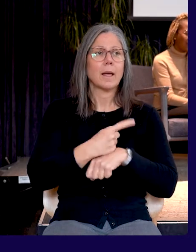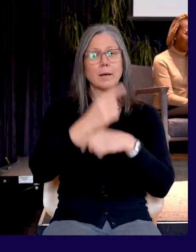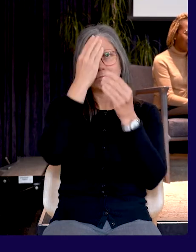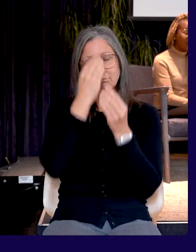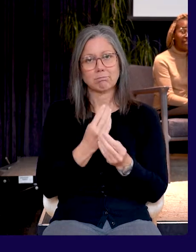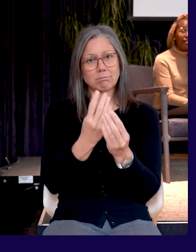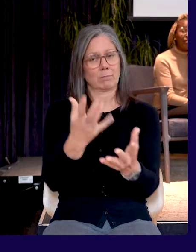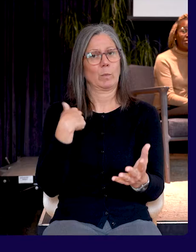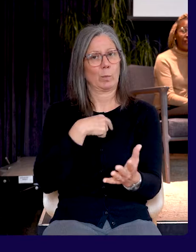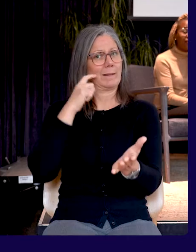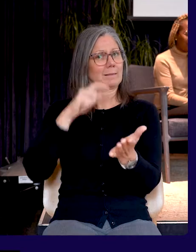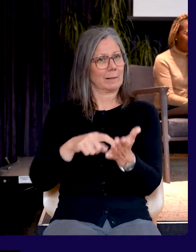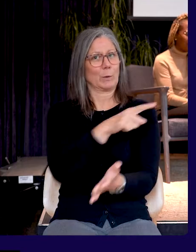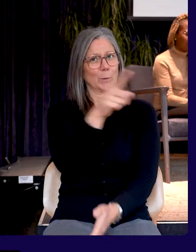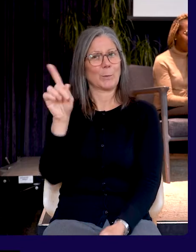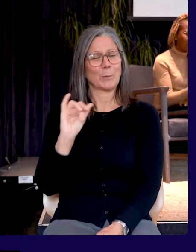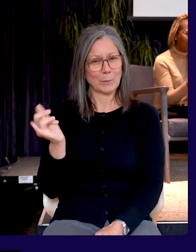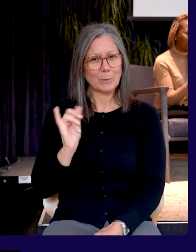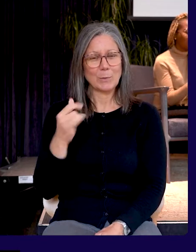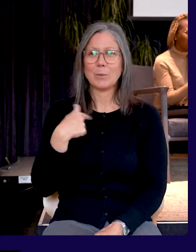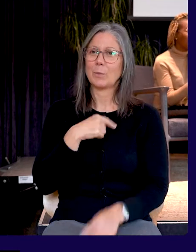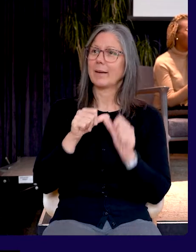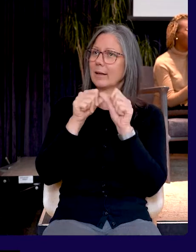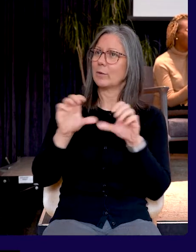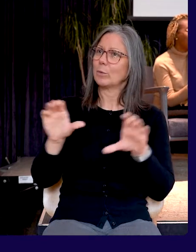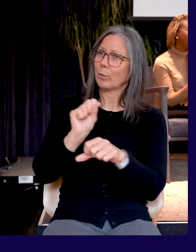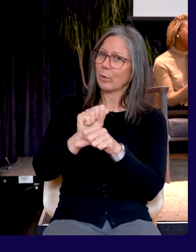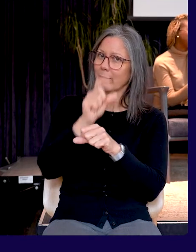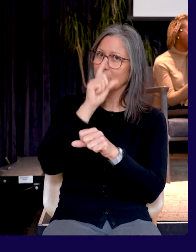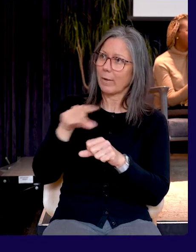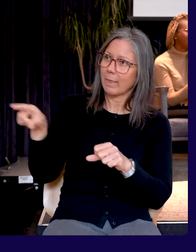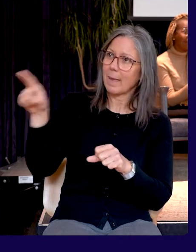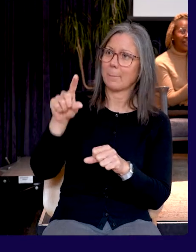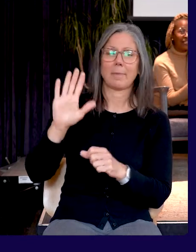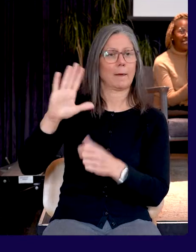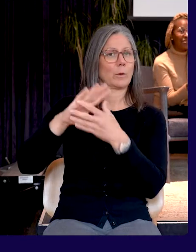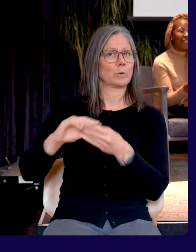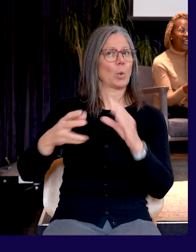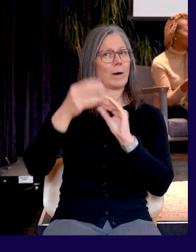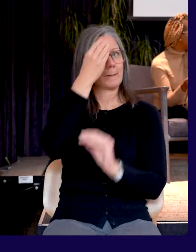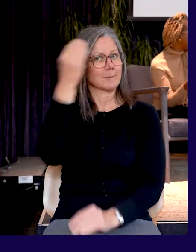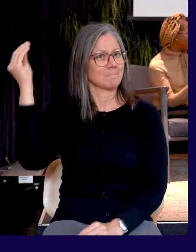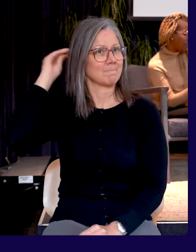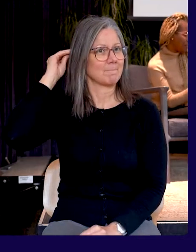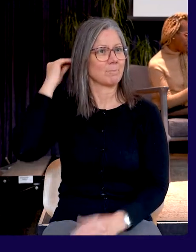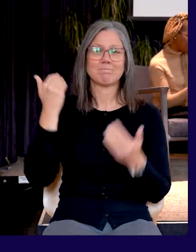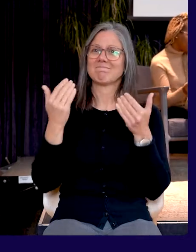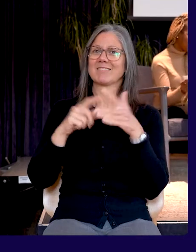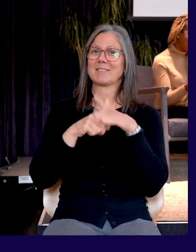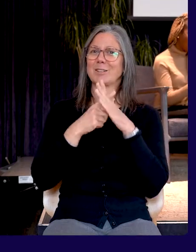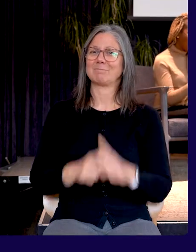them that we see them as well, and that we continue to do this work for them and with their stories in mind. And so with that, let's get